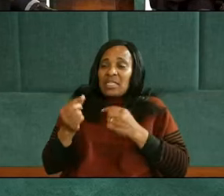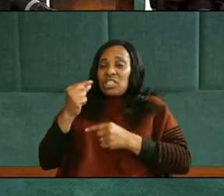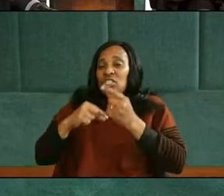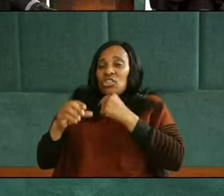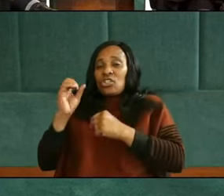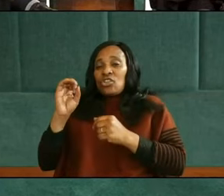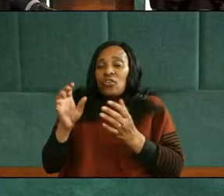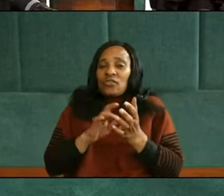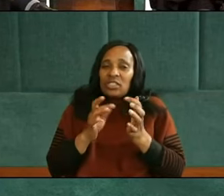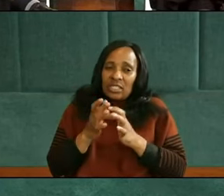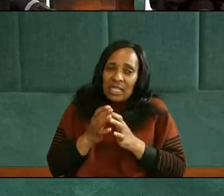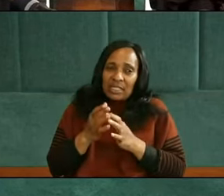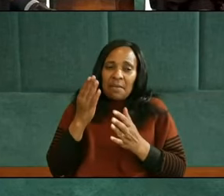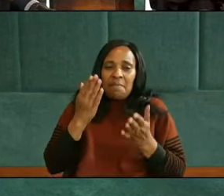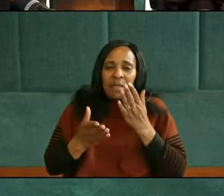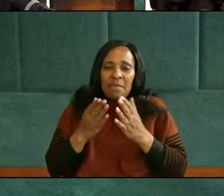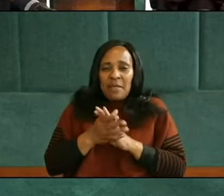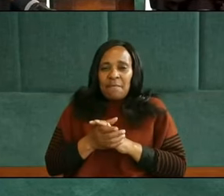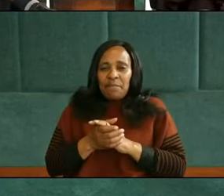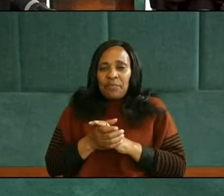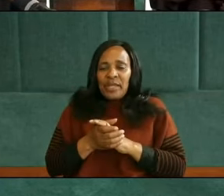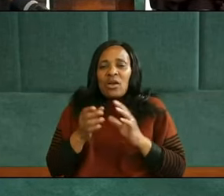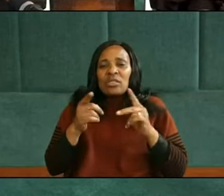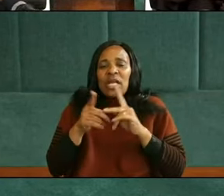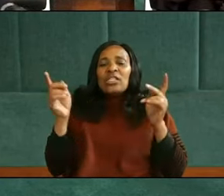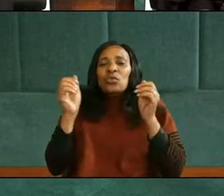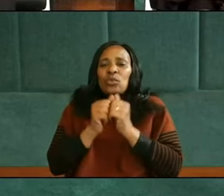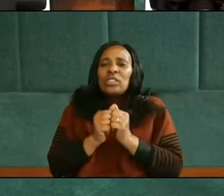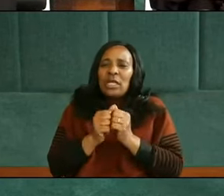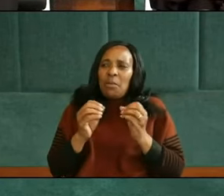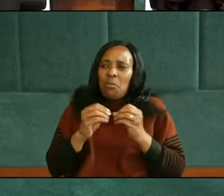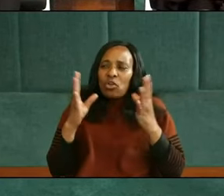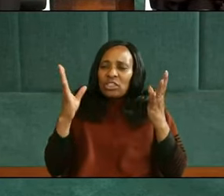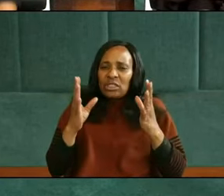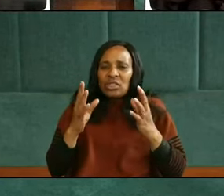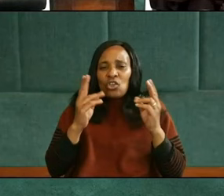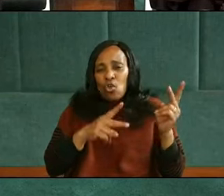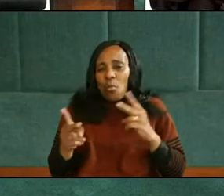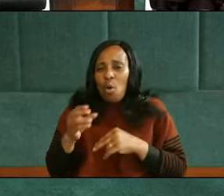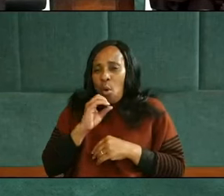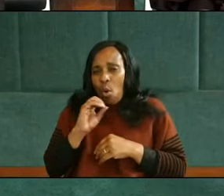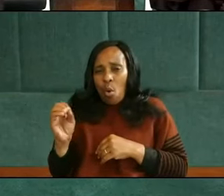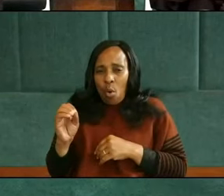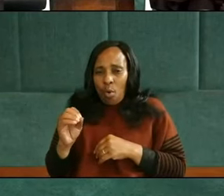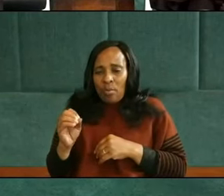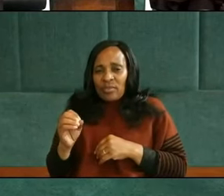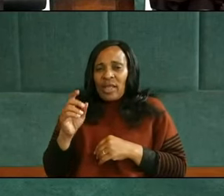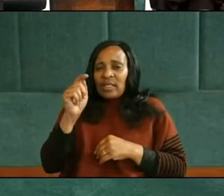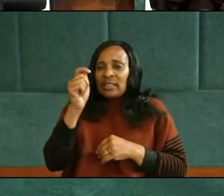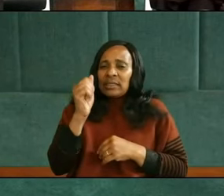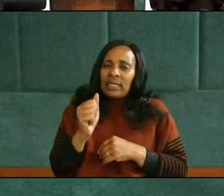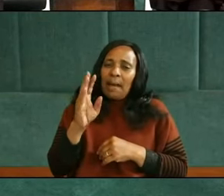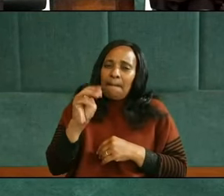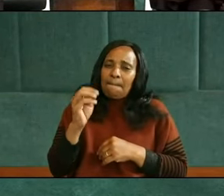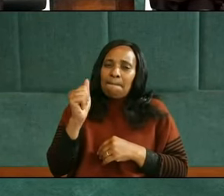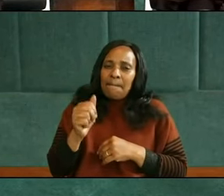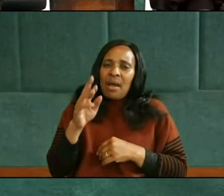of Christ. Okay, maybe I'd start with the most uncommon, yes. That is Tamar. Tamar, yes.